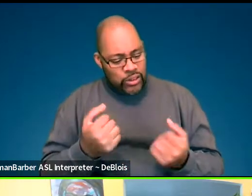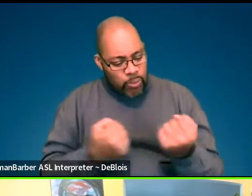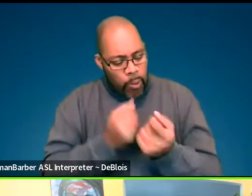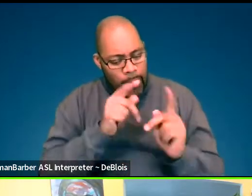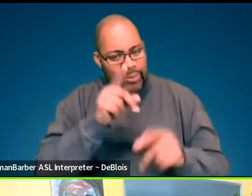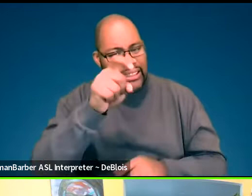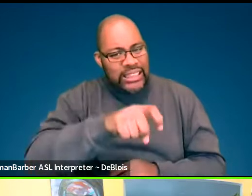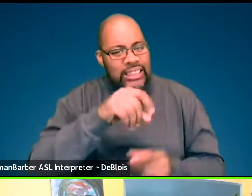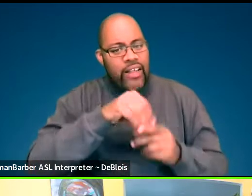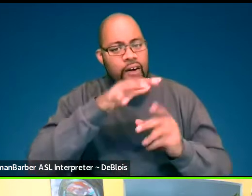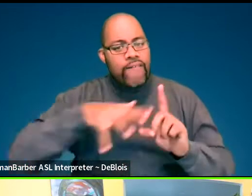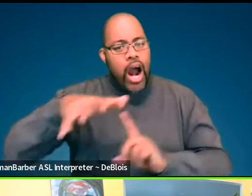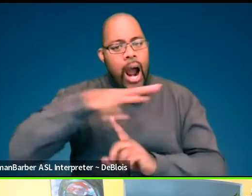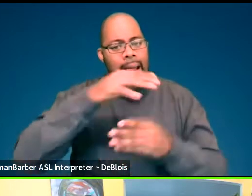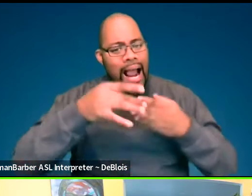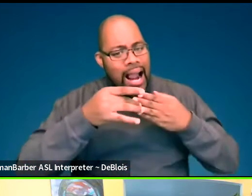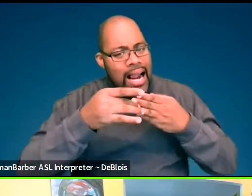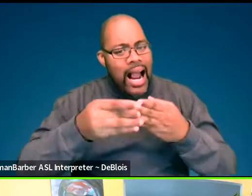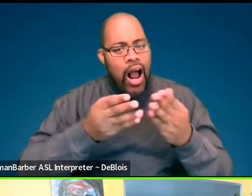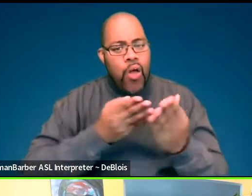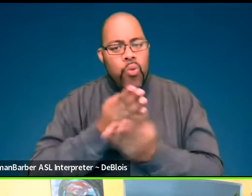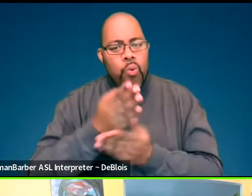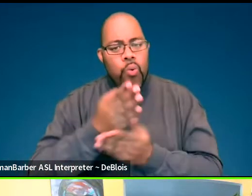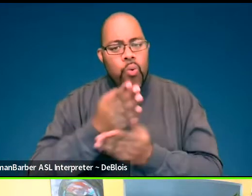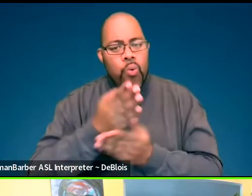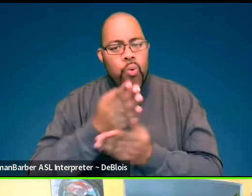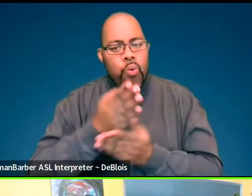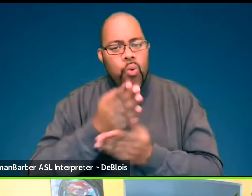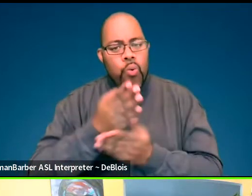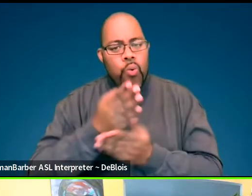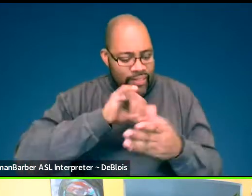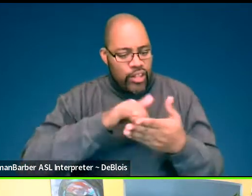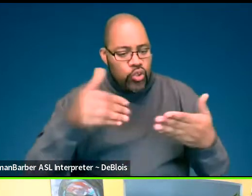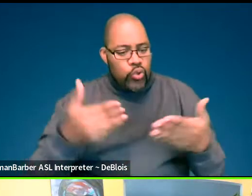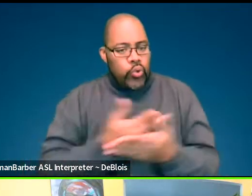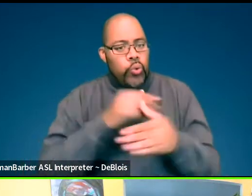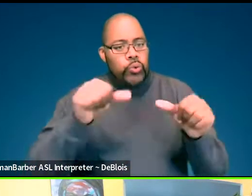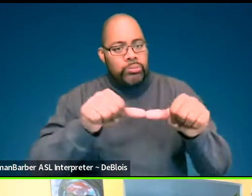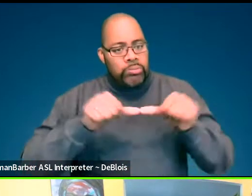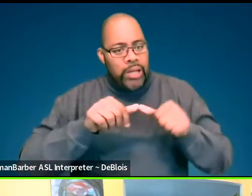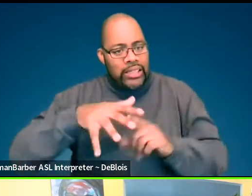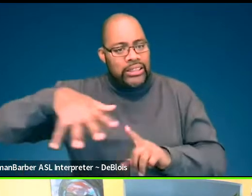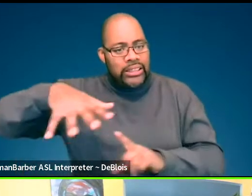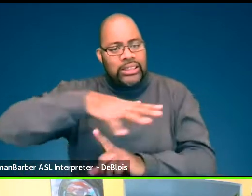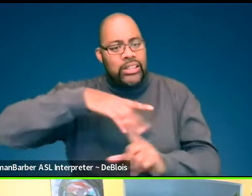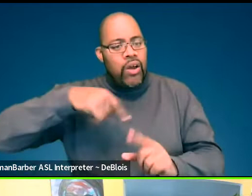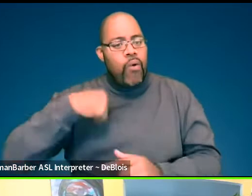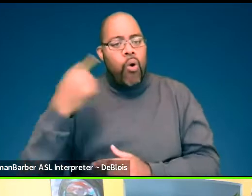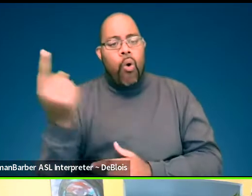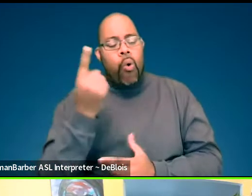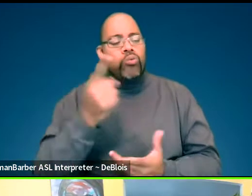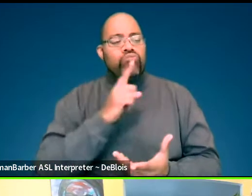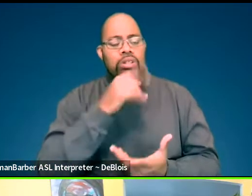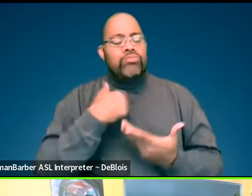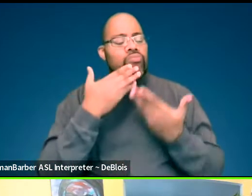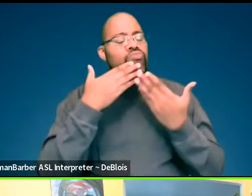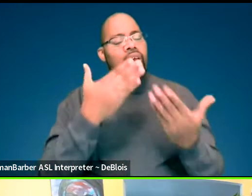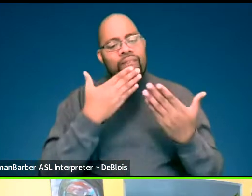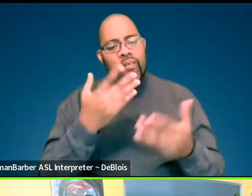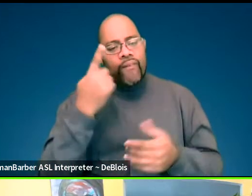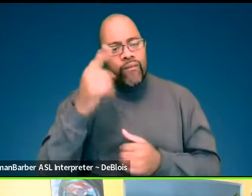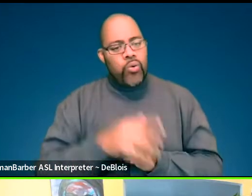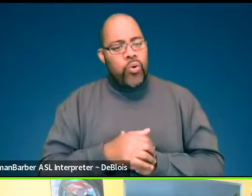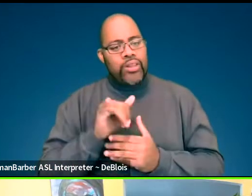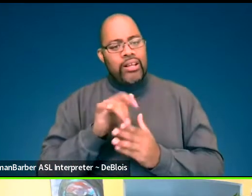environments and really guide them through the process of being in this new space. And I've always been just so grateful for